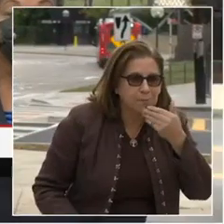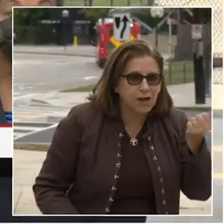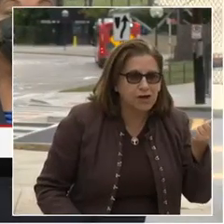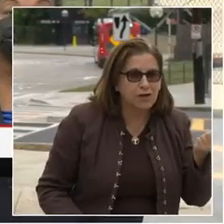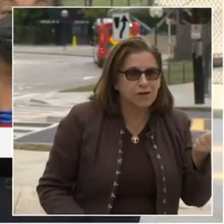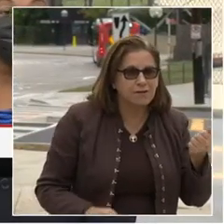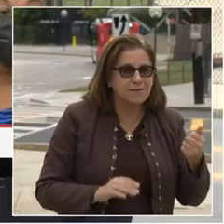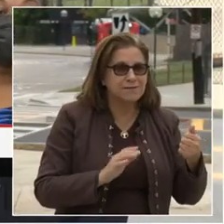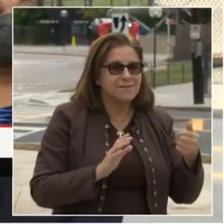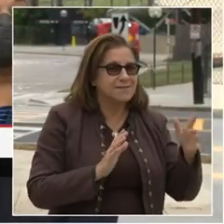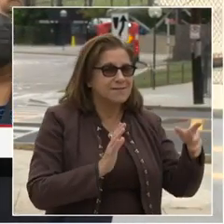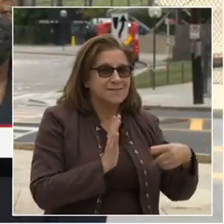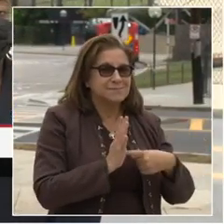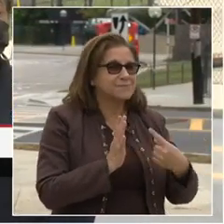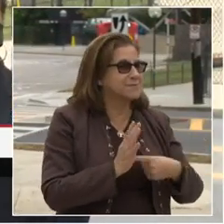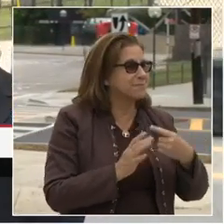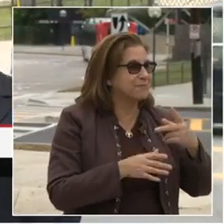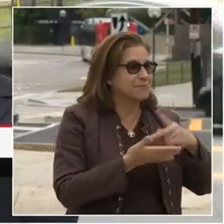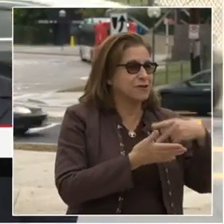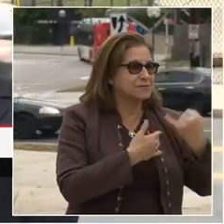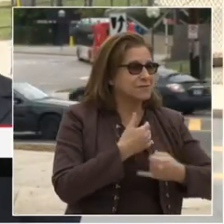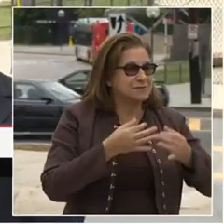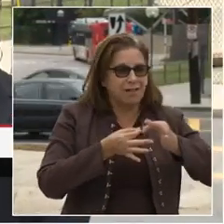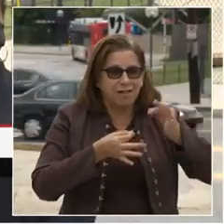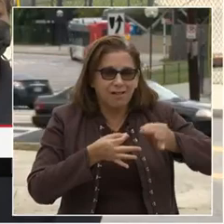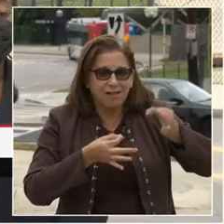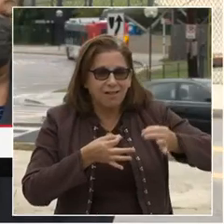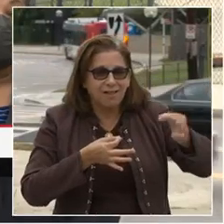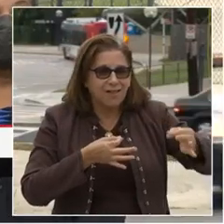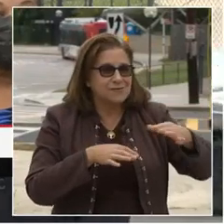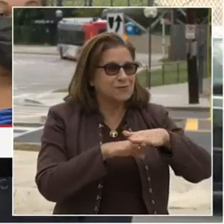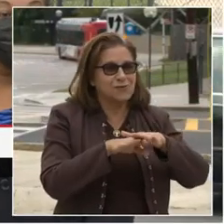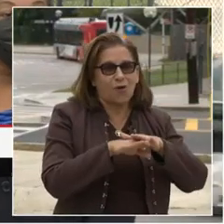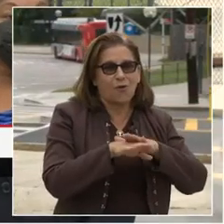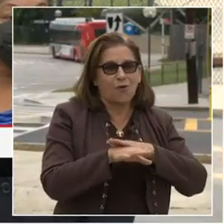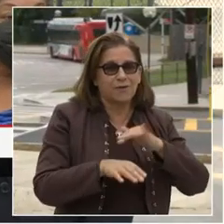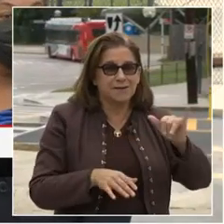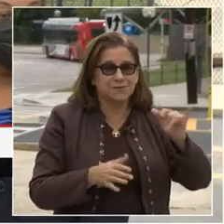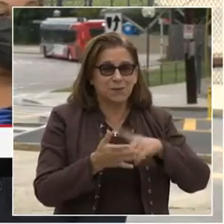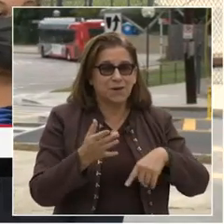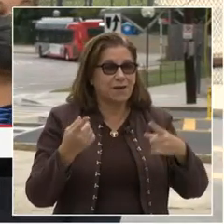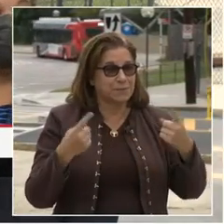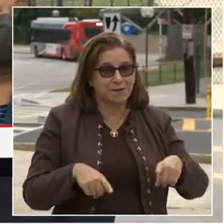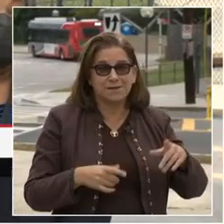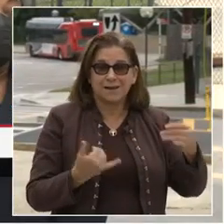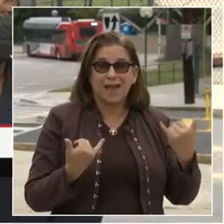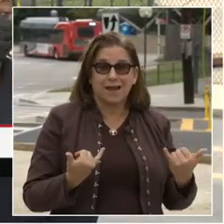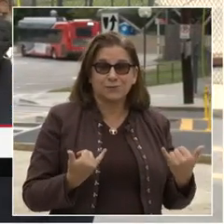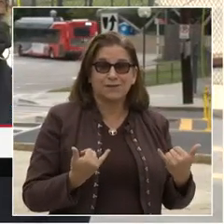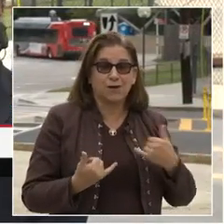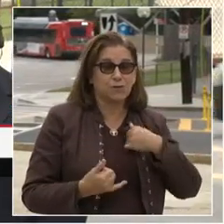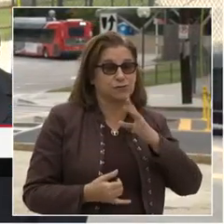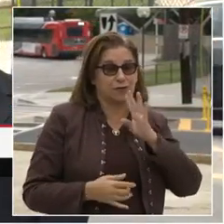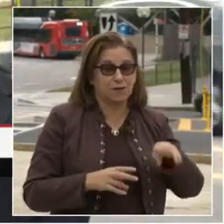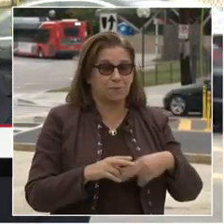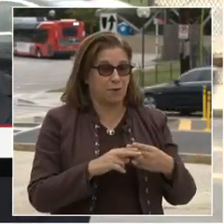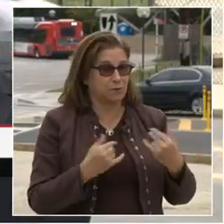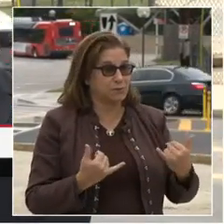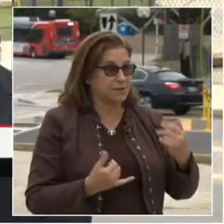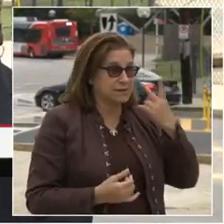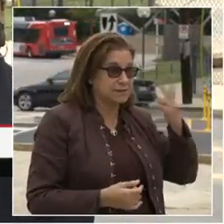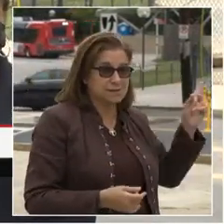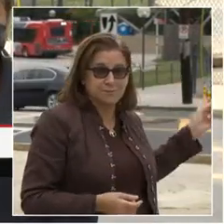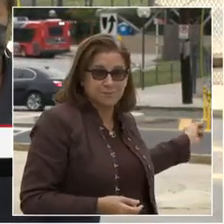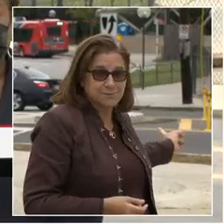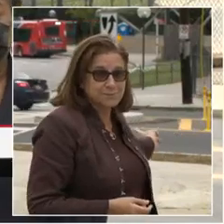so that is that's precisely what we're talking about today. On the one hand, we have people that